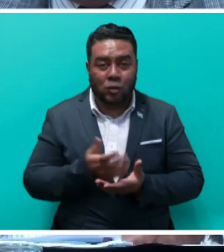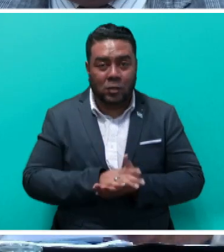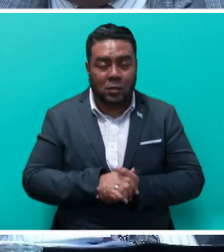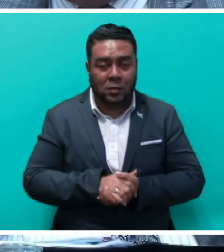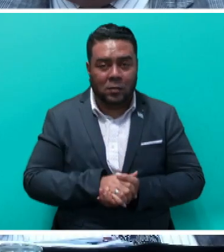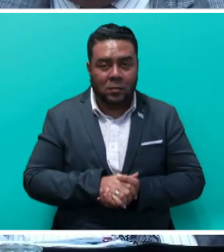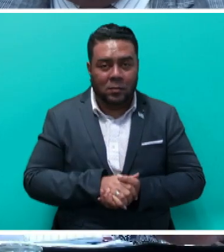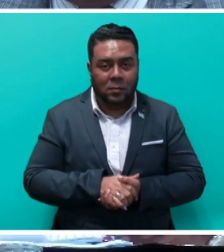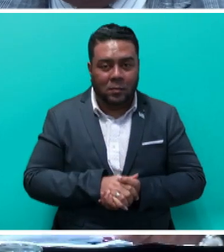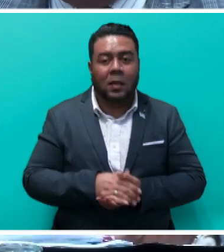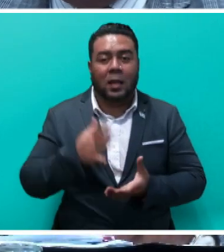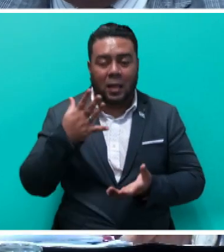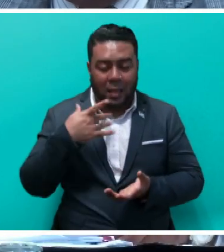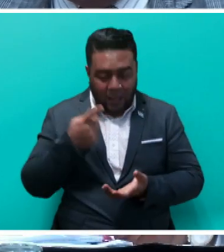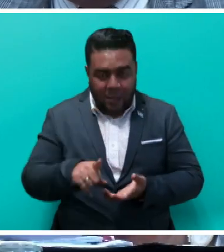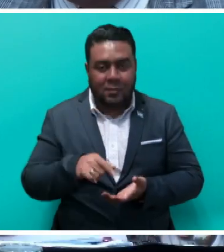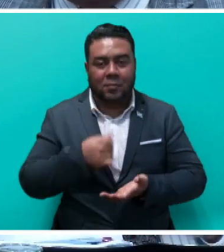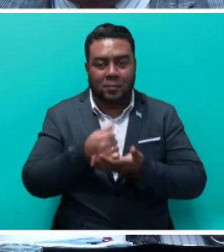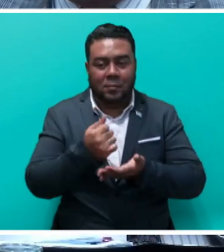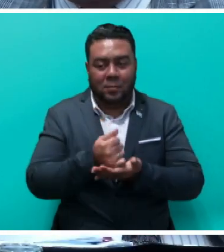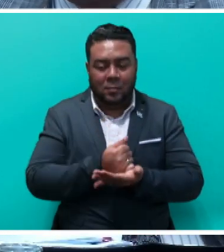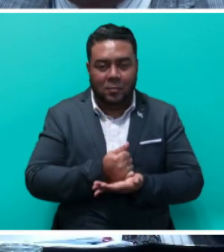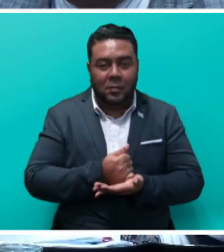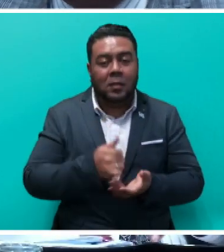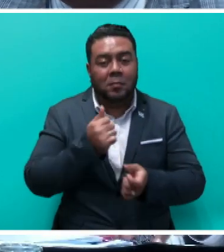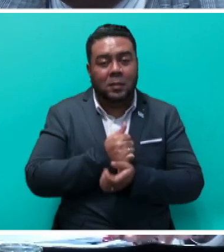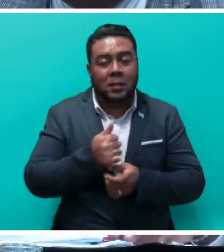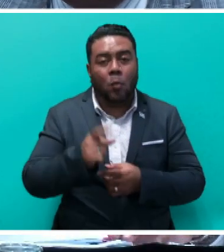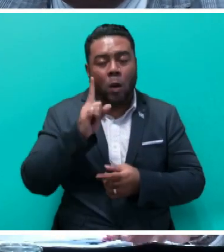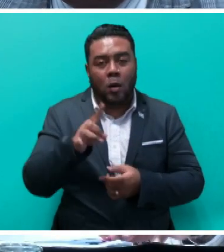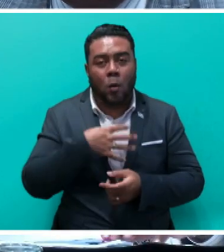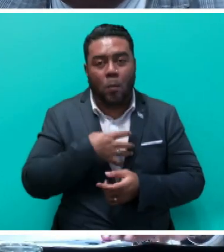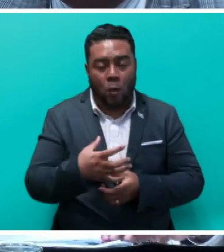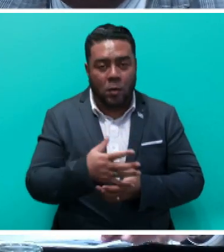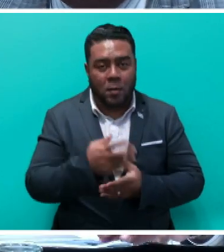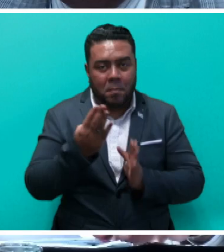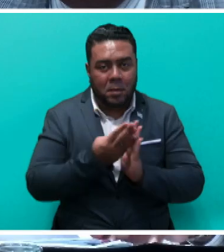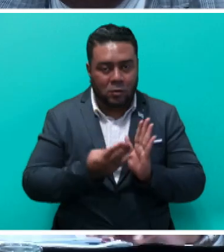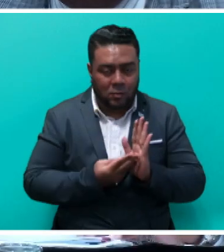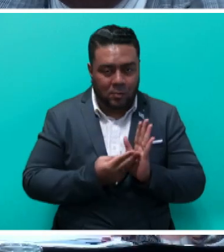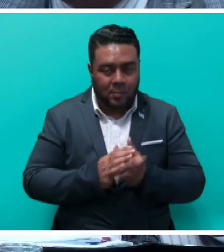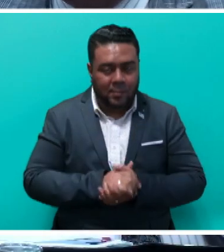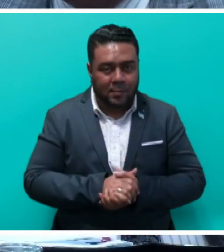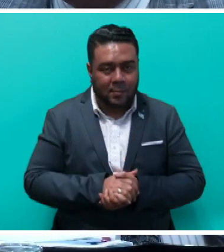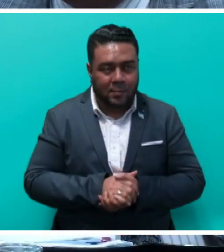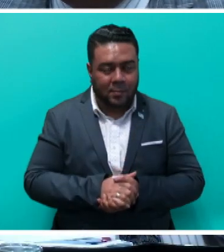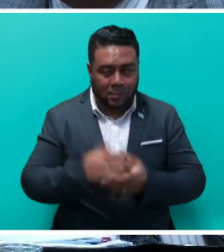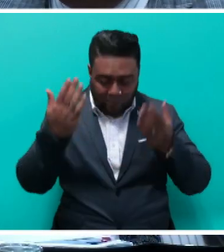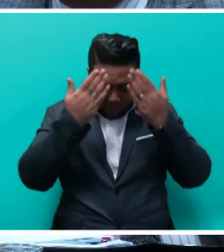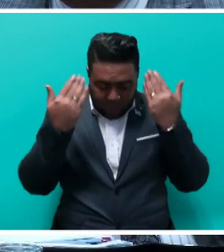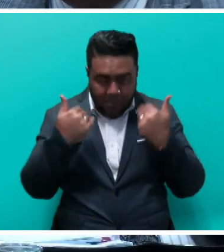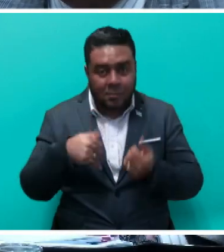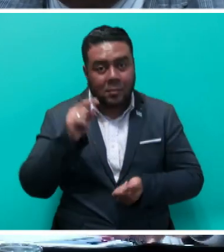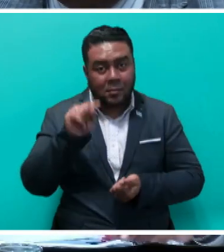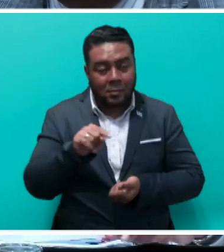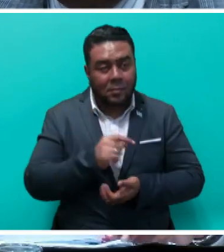appropriation and appropriation categories to be administered by one or more other budget sectors. So, Mr. Speaker, say, this